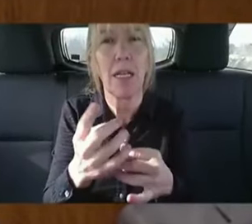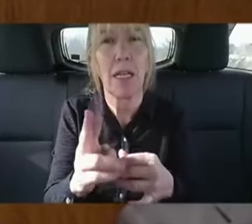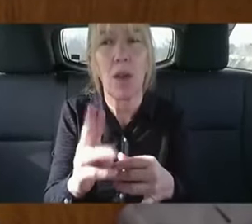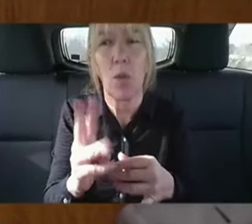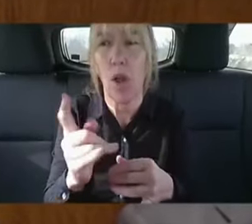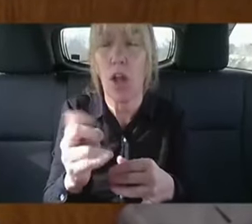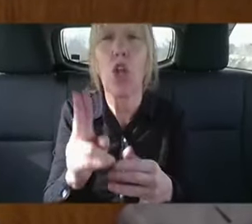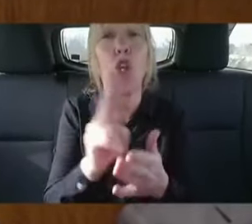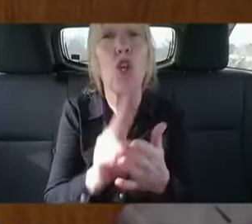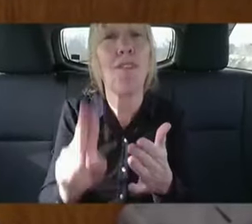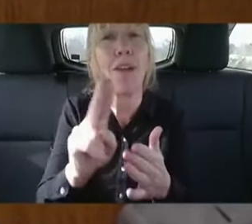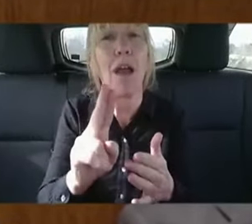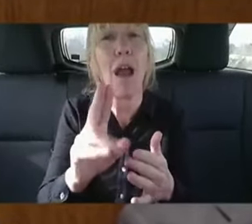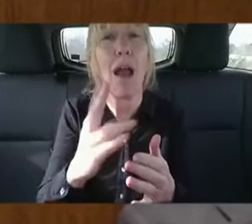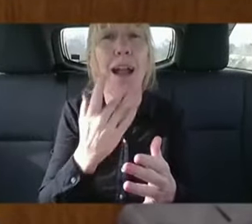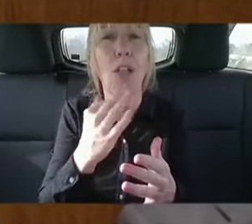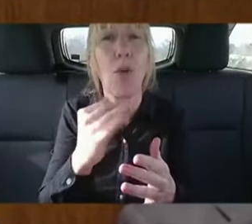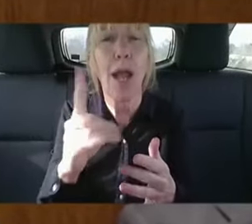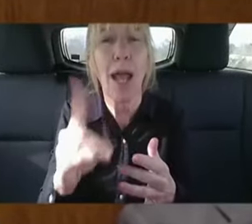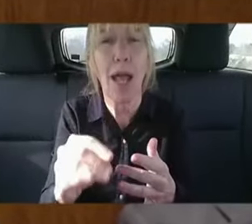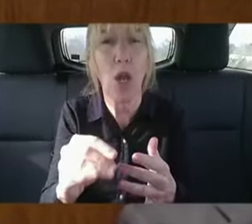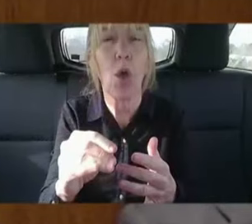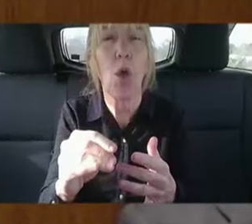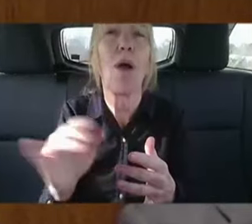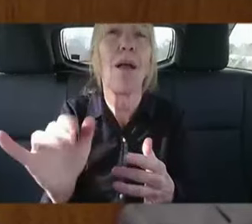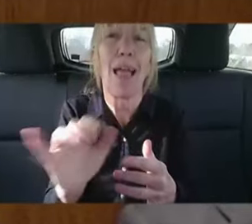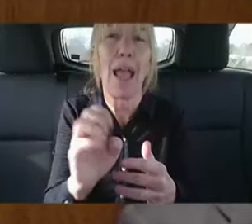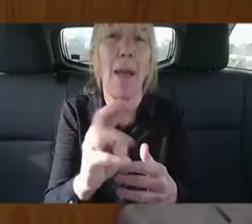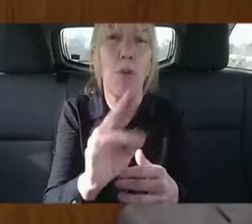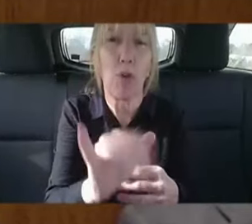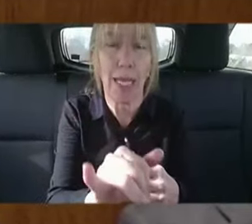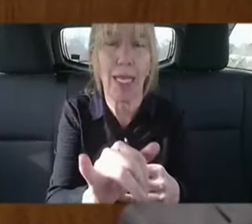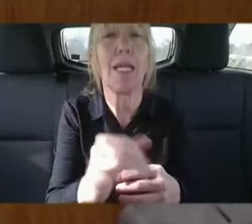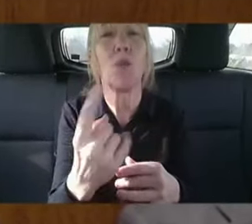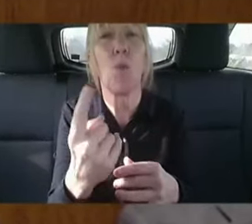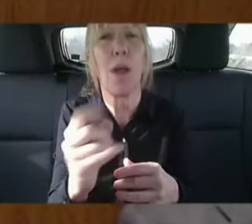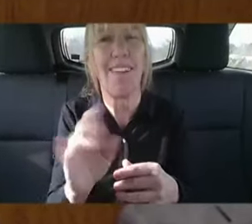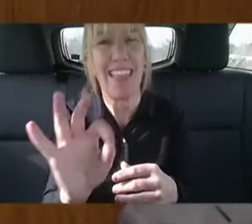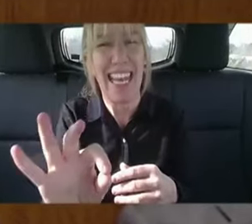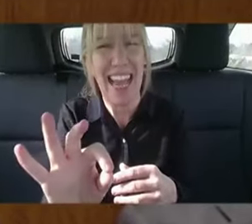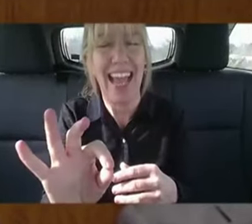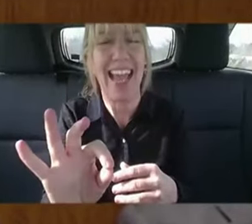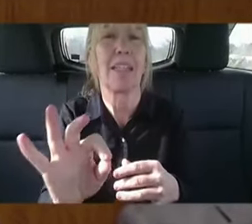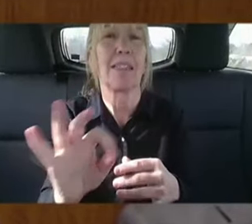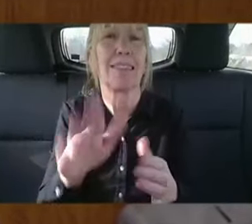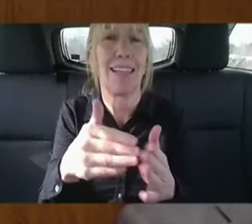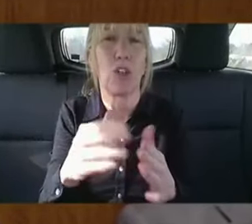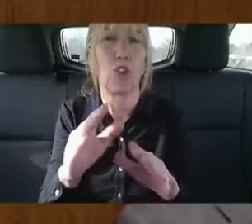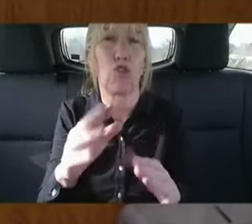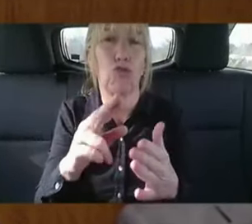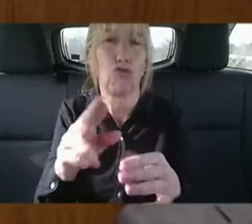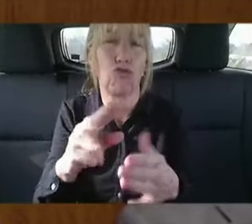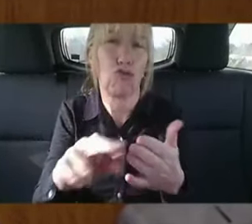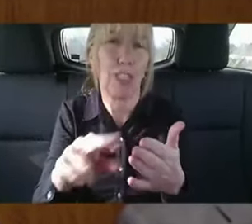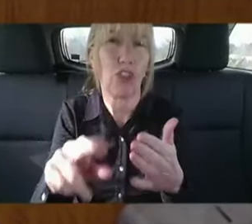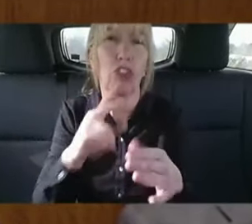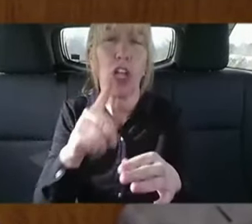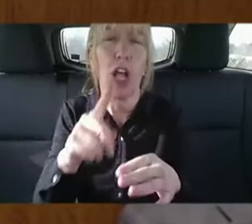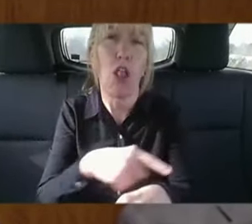Colorado, like Emory, is one of the 9 centers doing this research on long COVID, the award grant